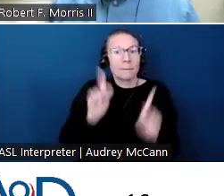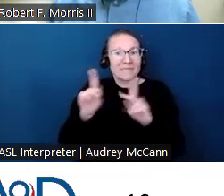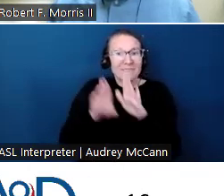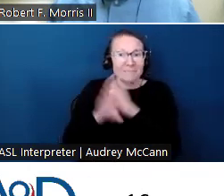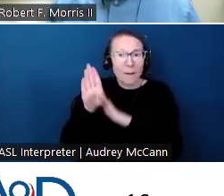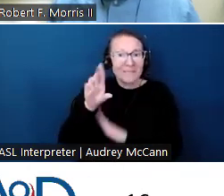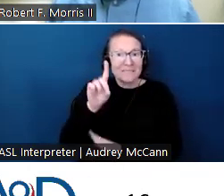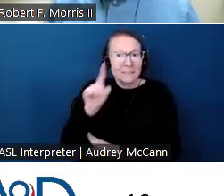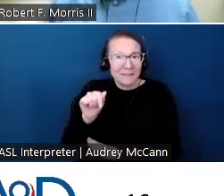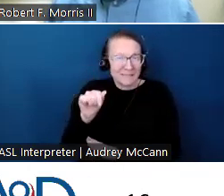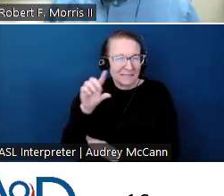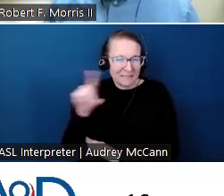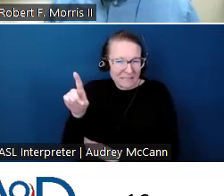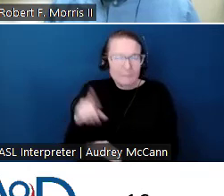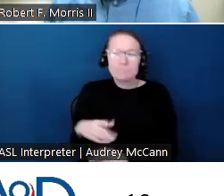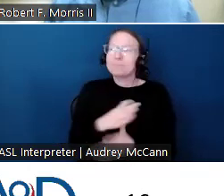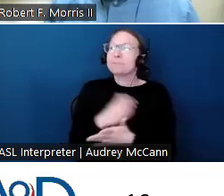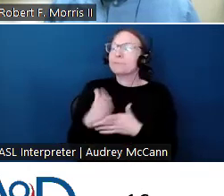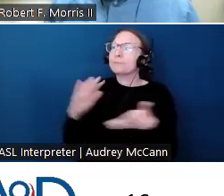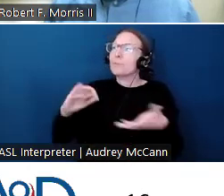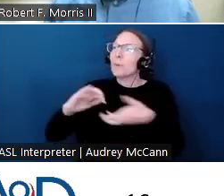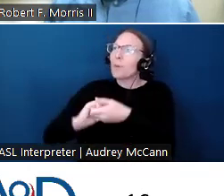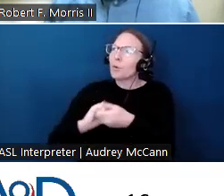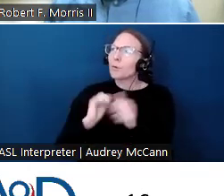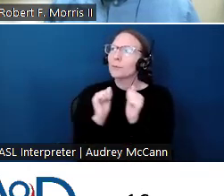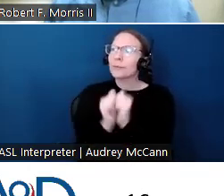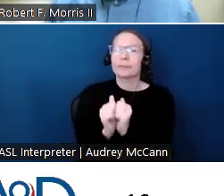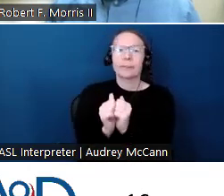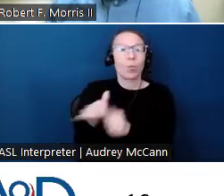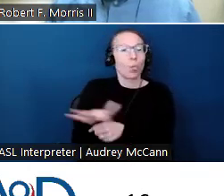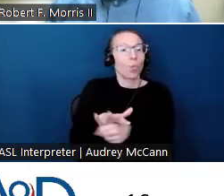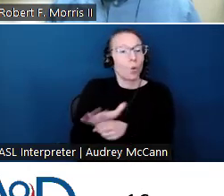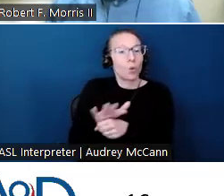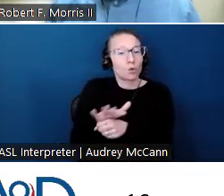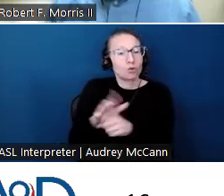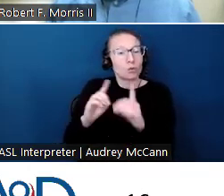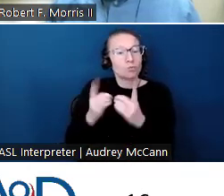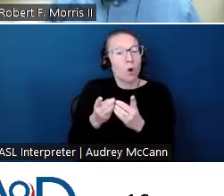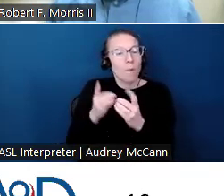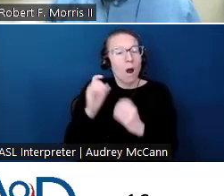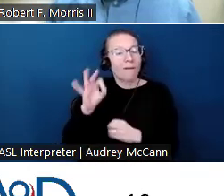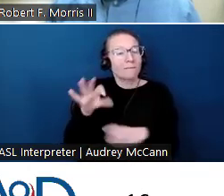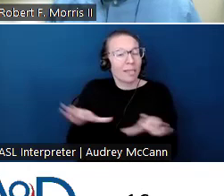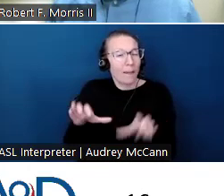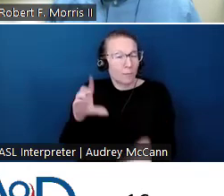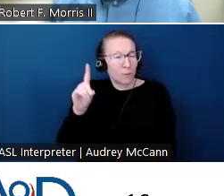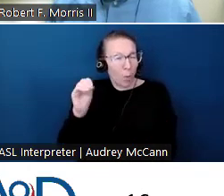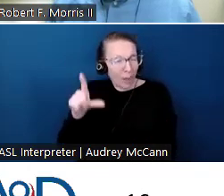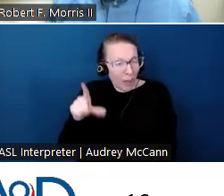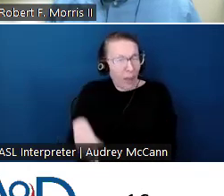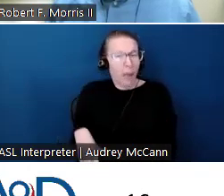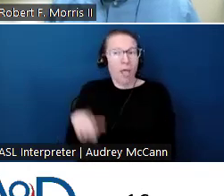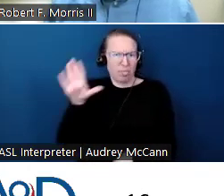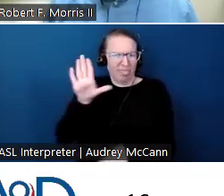Disabilities. We're partnering with the local department, New York State Department of Labor Career Center. So we actually